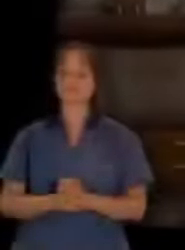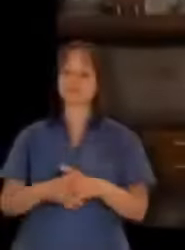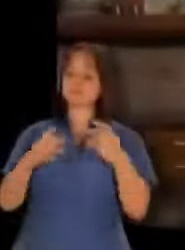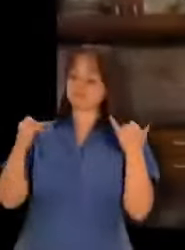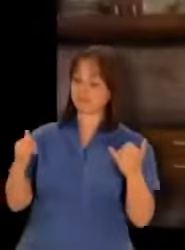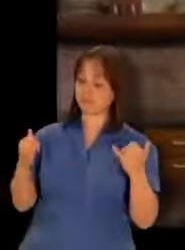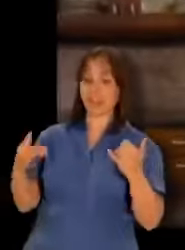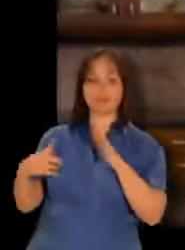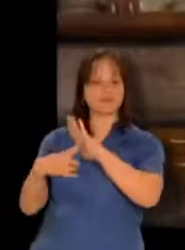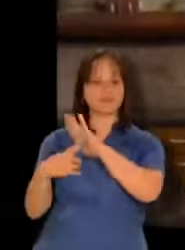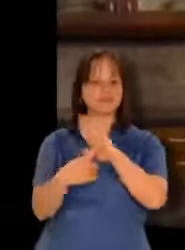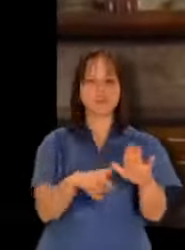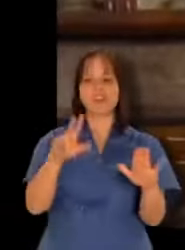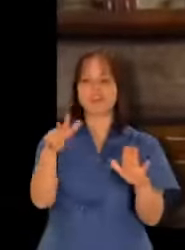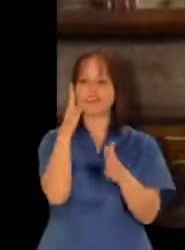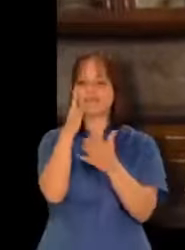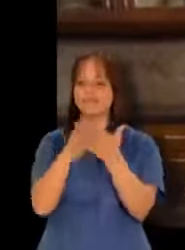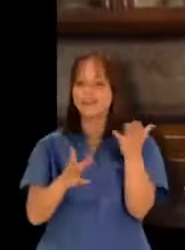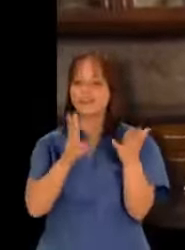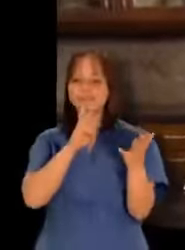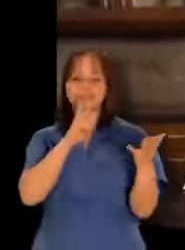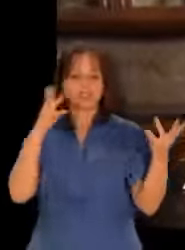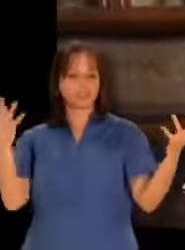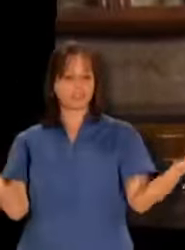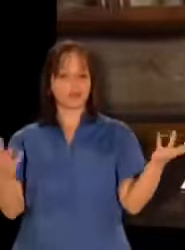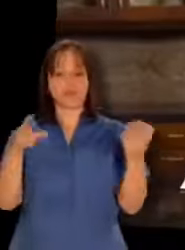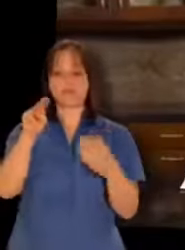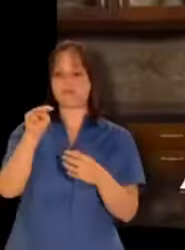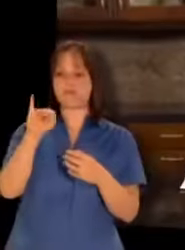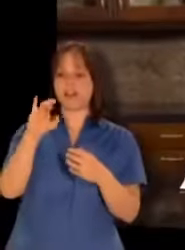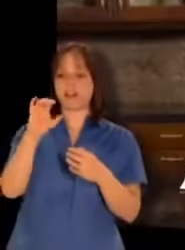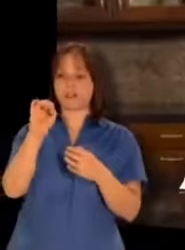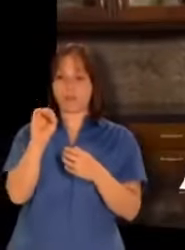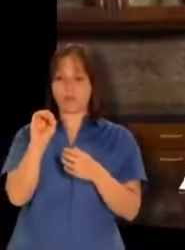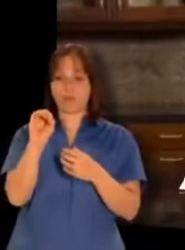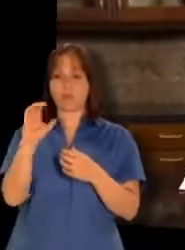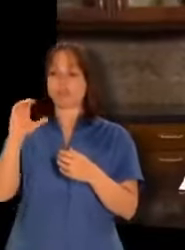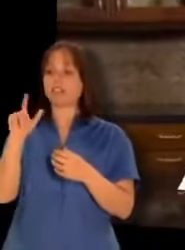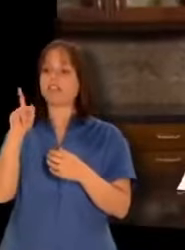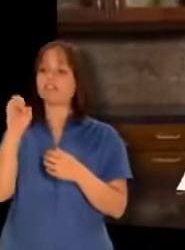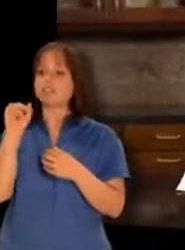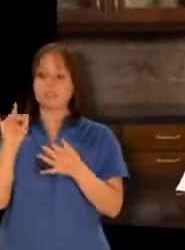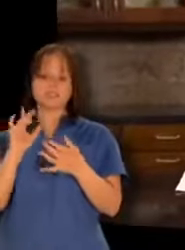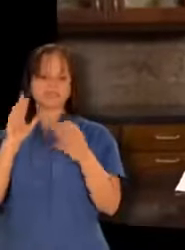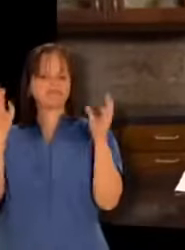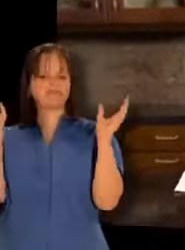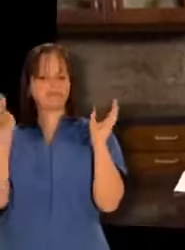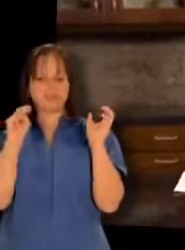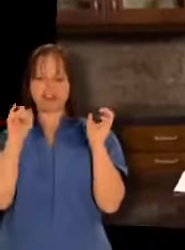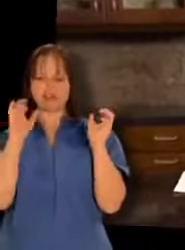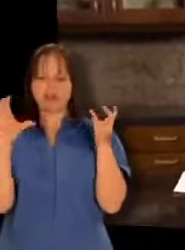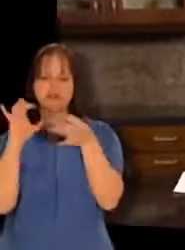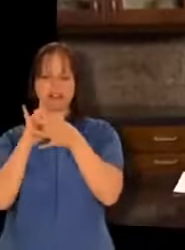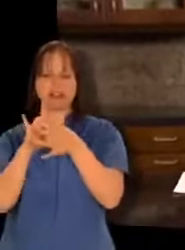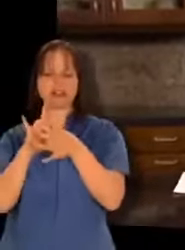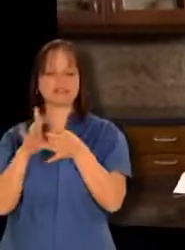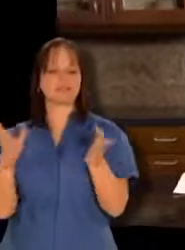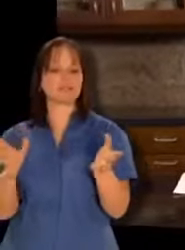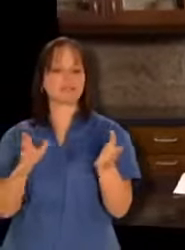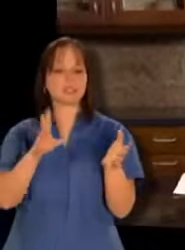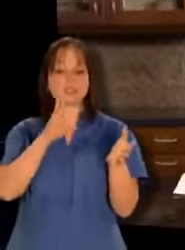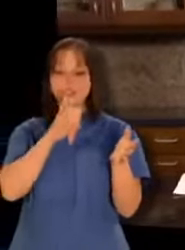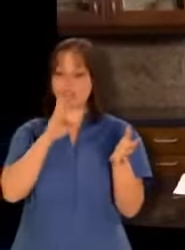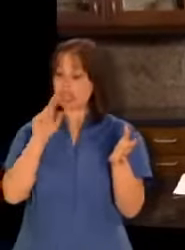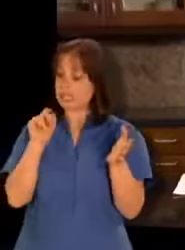So now I get to show you the third property of the water, which is microclustering of the molecules. And so regular water, like tap water, is